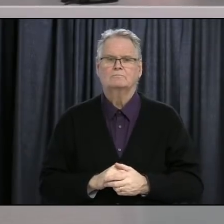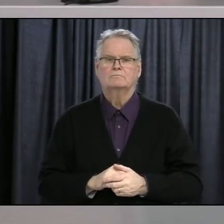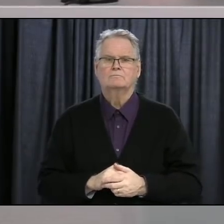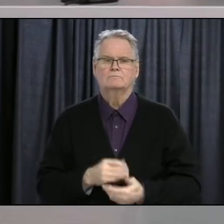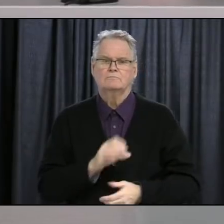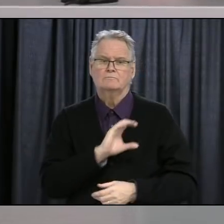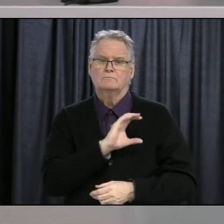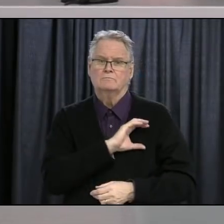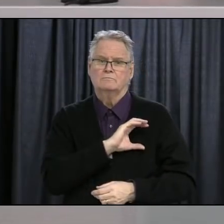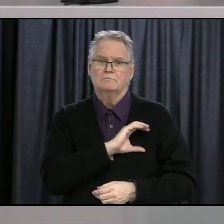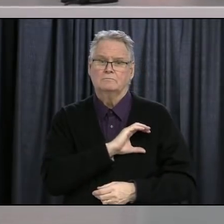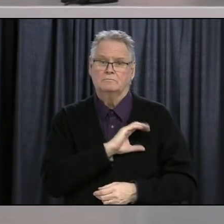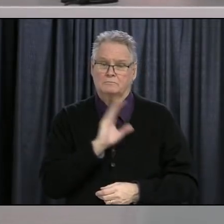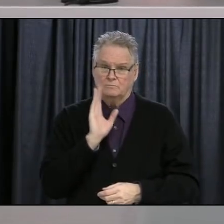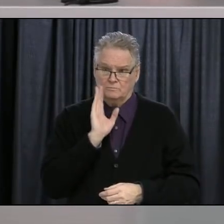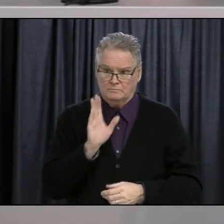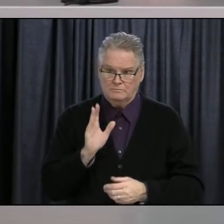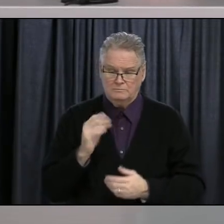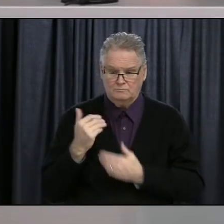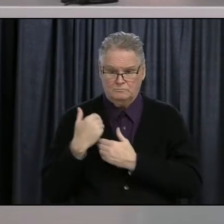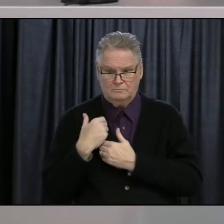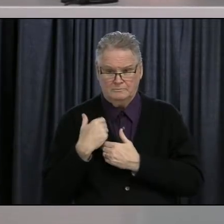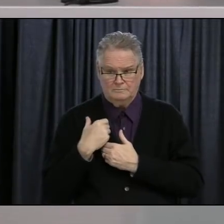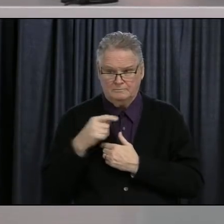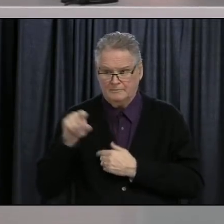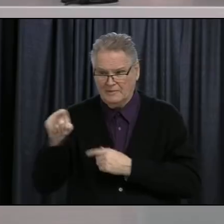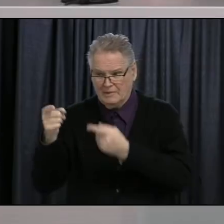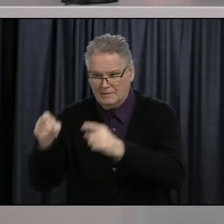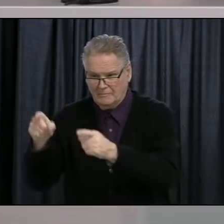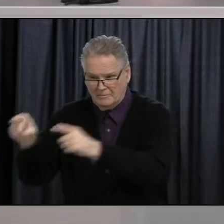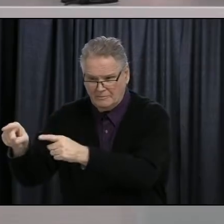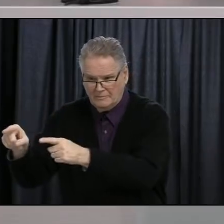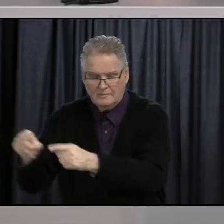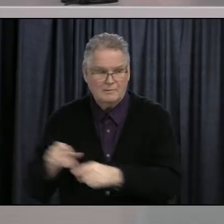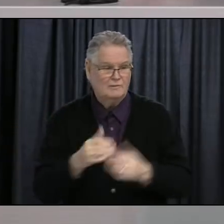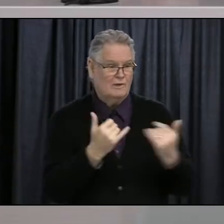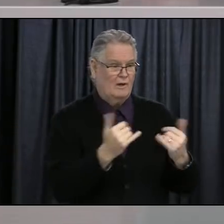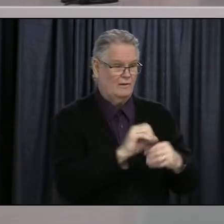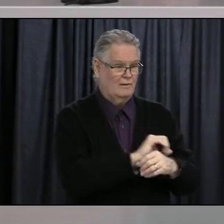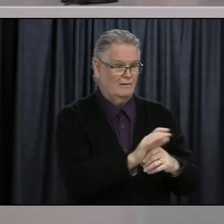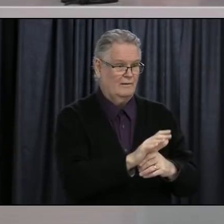legislated as law, have we still empowered our police forces to protect ourselves?